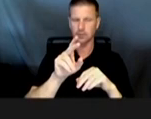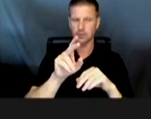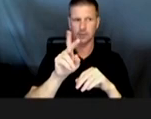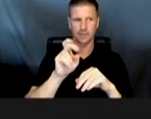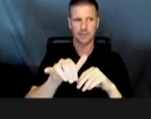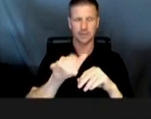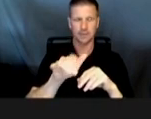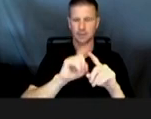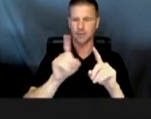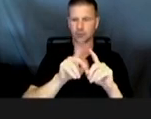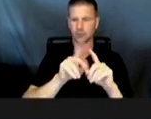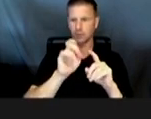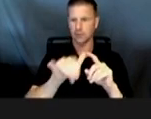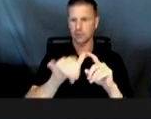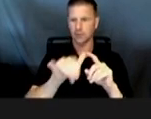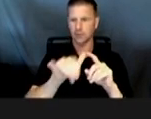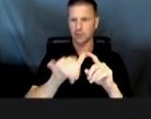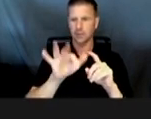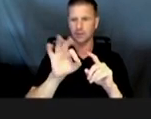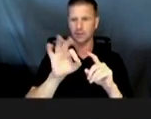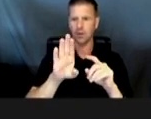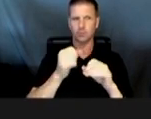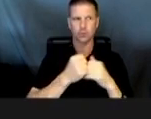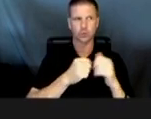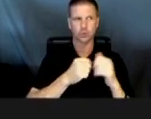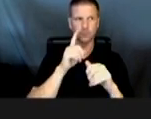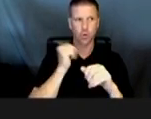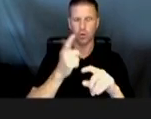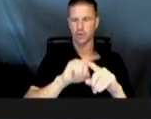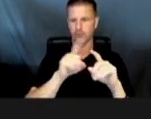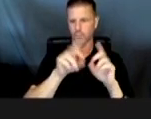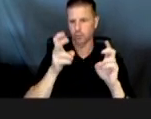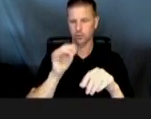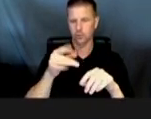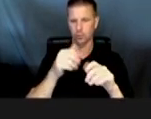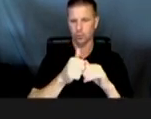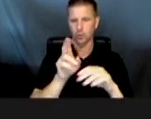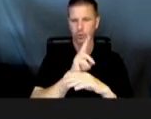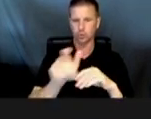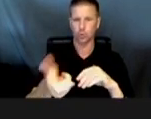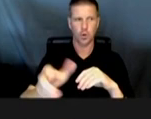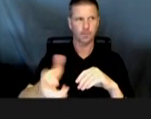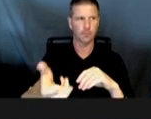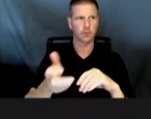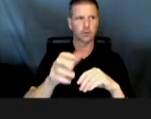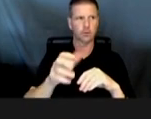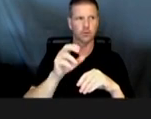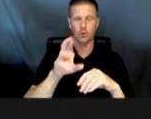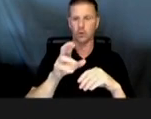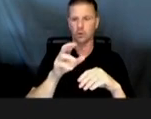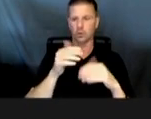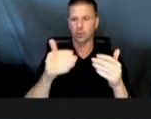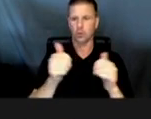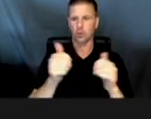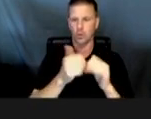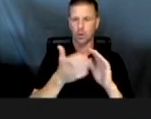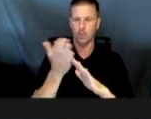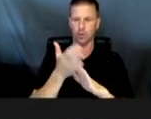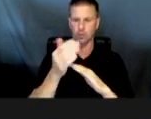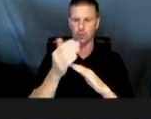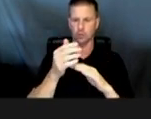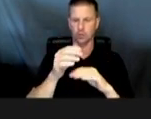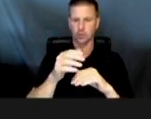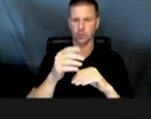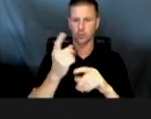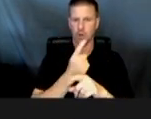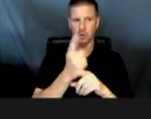fob structures for all the different issues that come with using a doorknob or with come with operating a manual door.